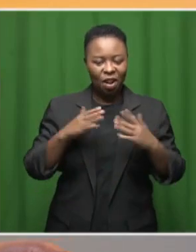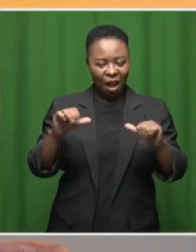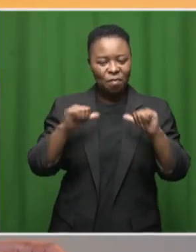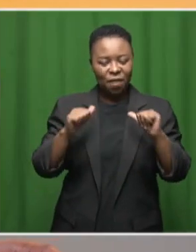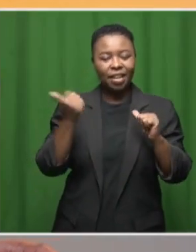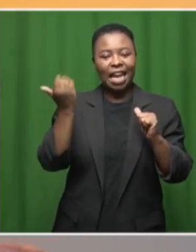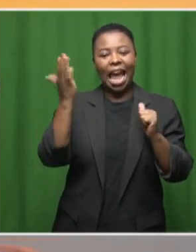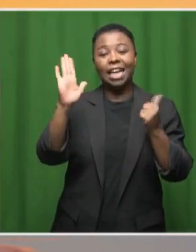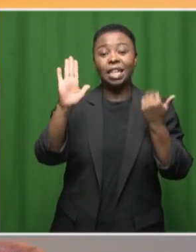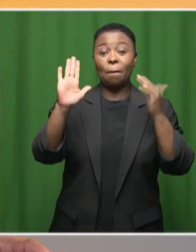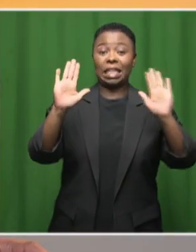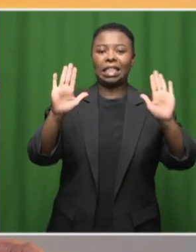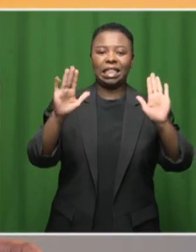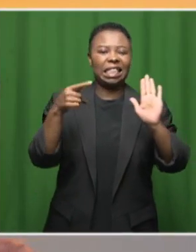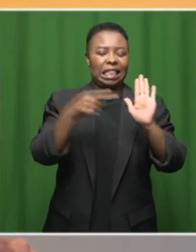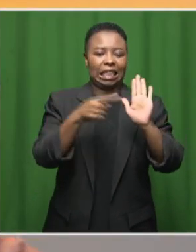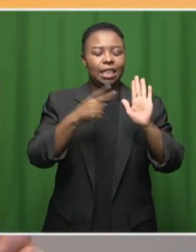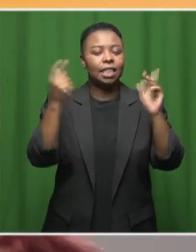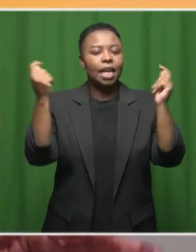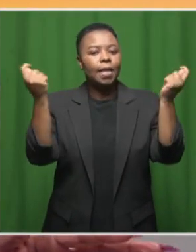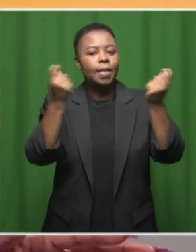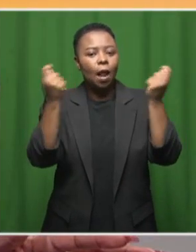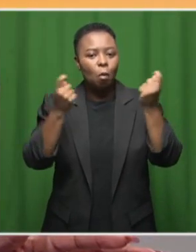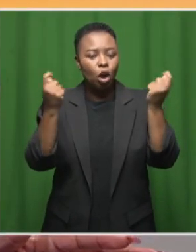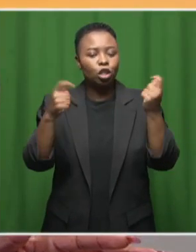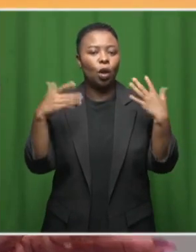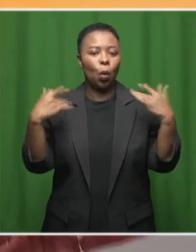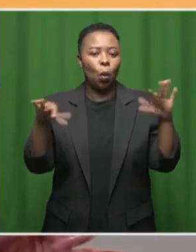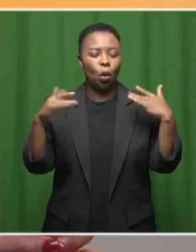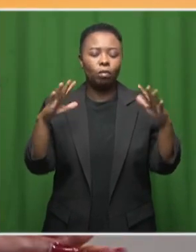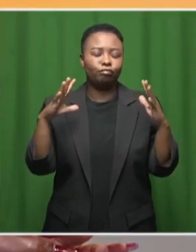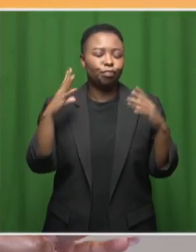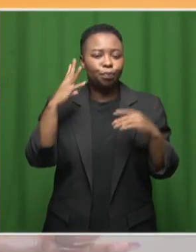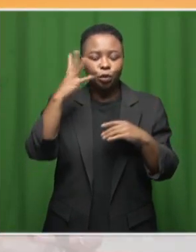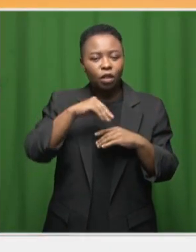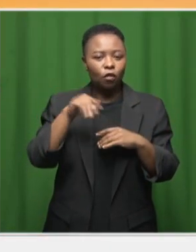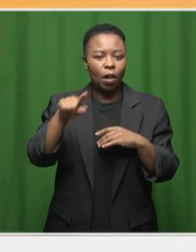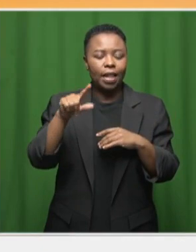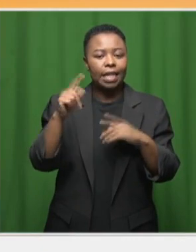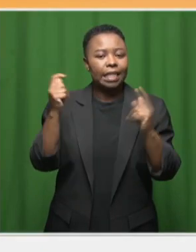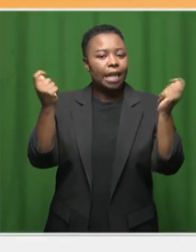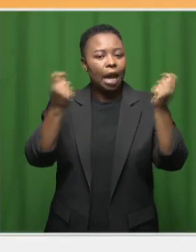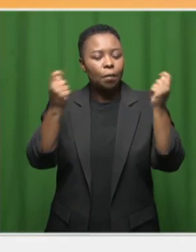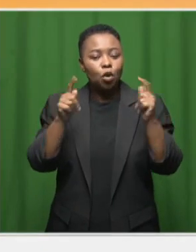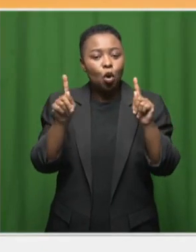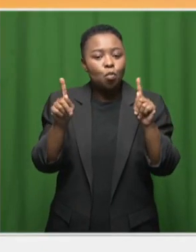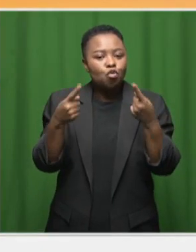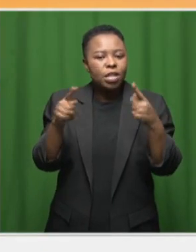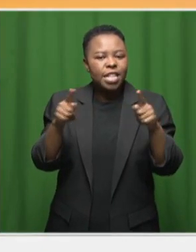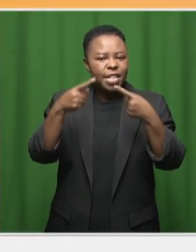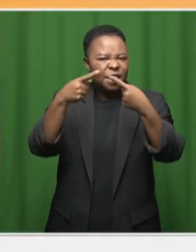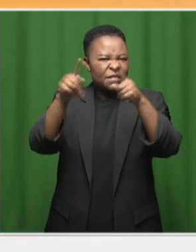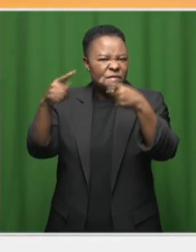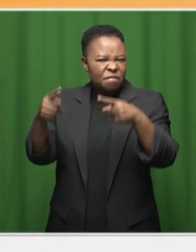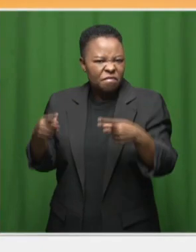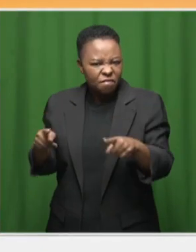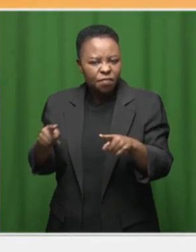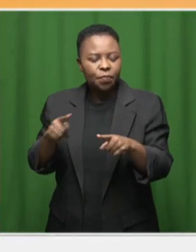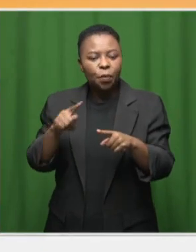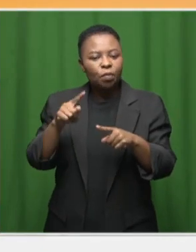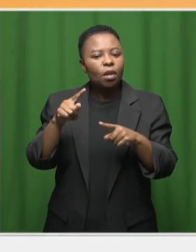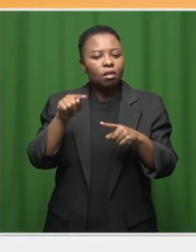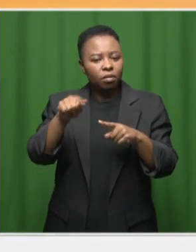The exhibition is a celebration of one of the most fascinating and entertainment musical genres of all time,